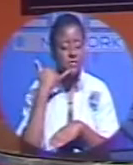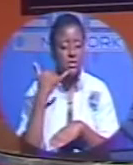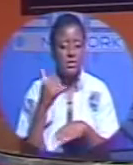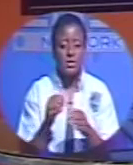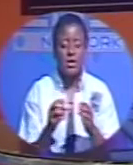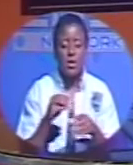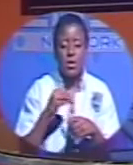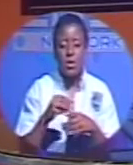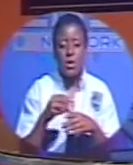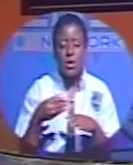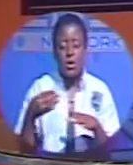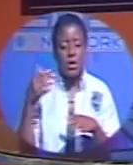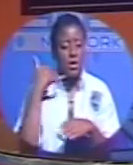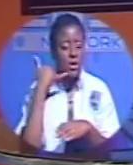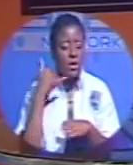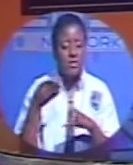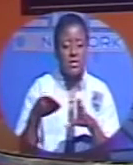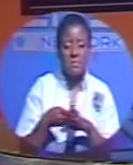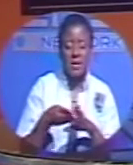at